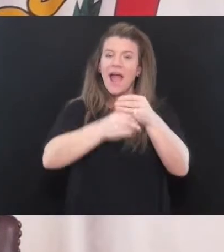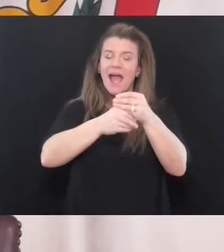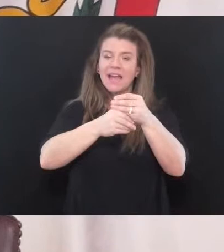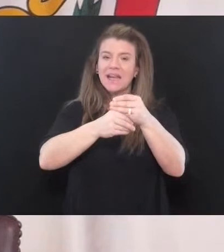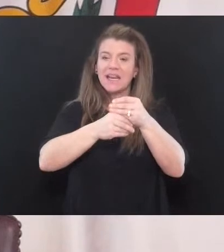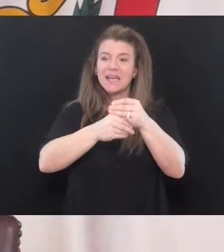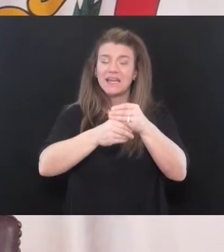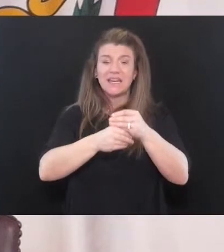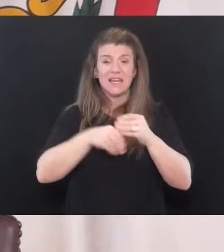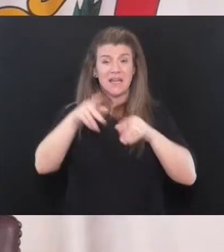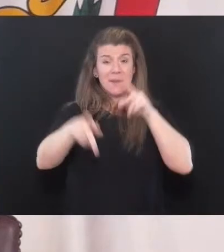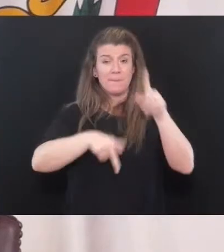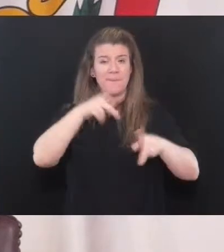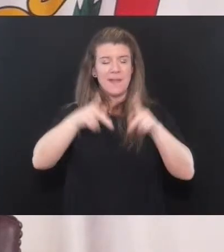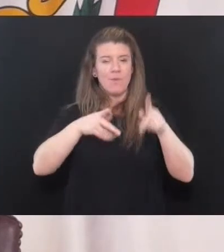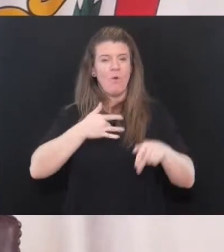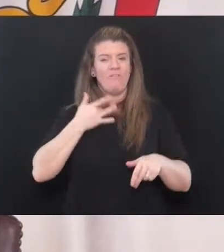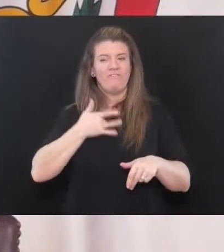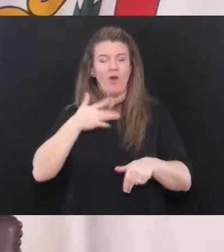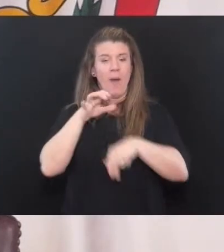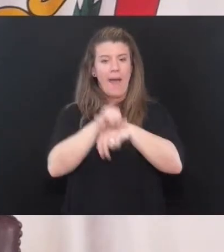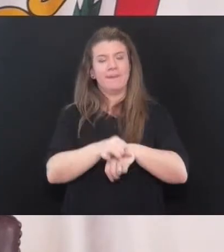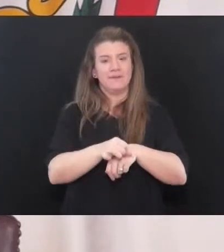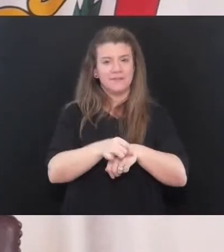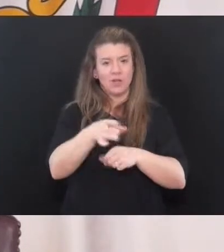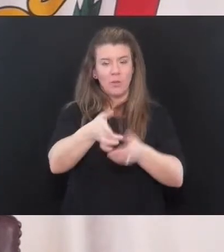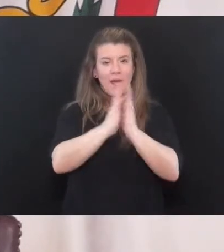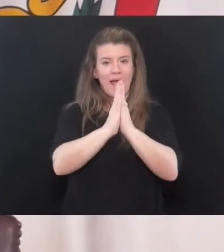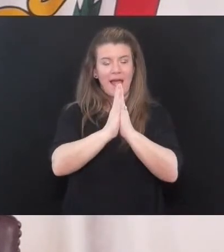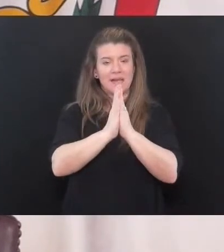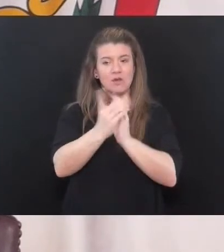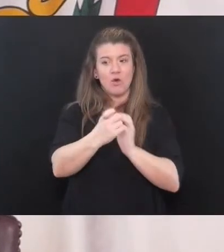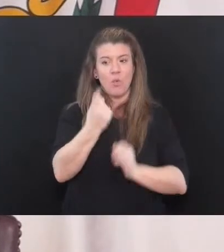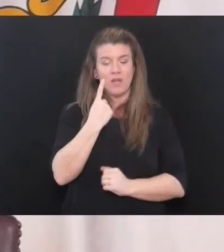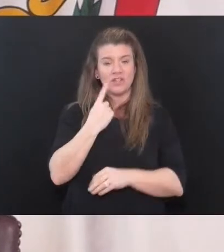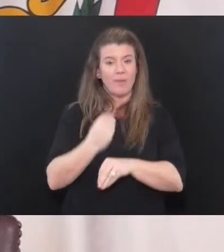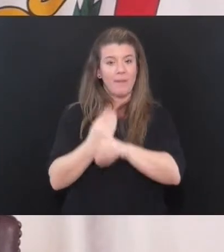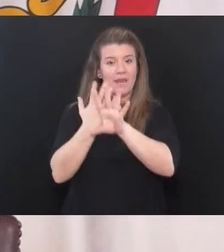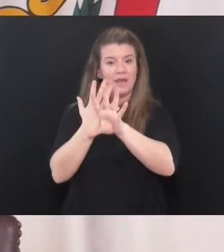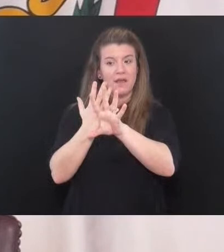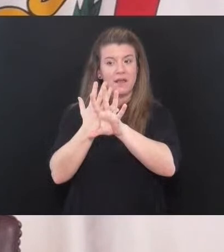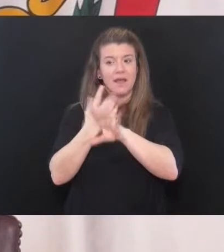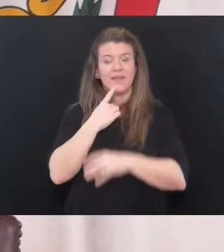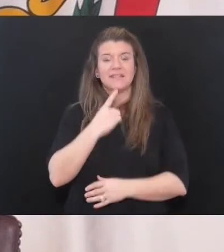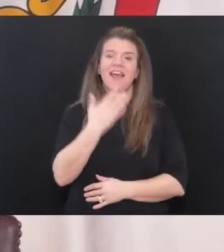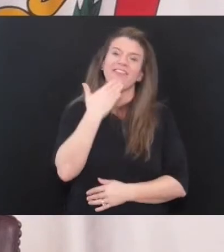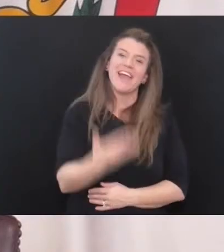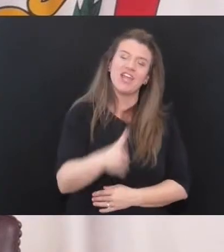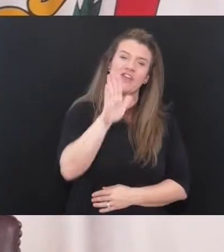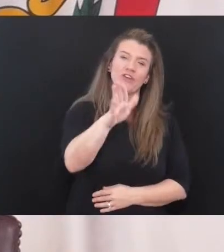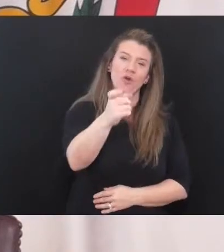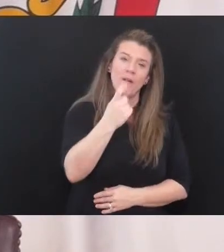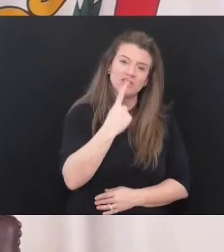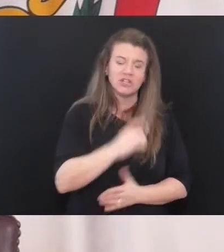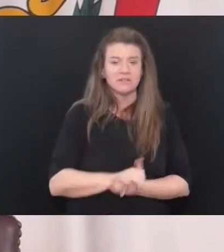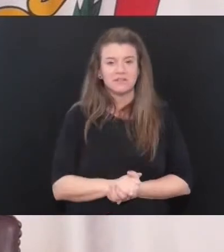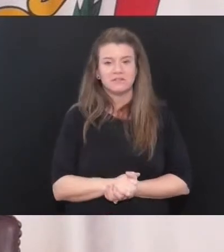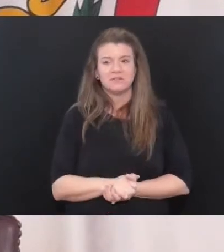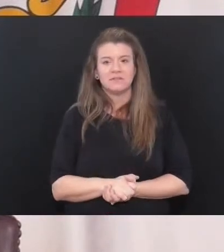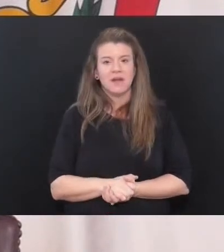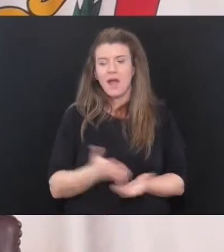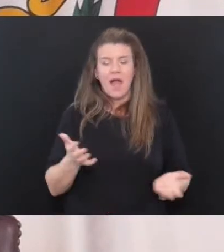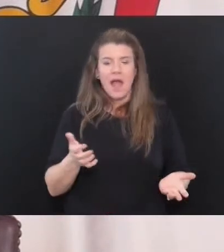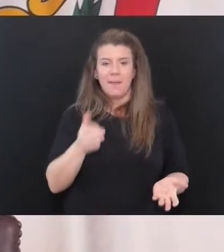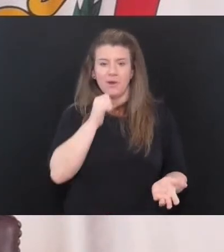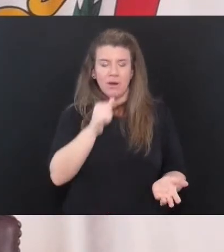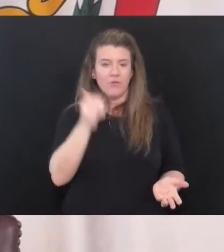people do this out of habit a lot of times. But ask a question from the media and people say, Thank you for that question. And really, they don't even know